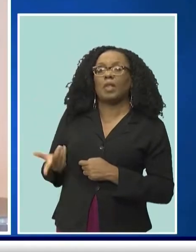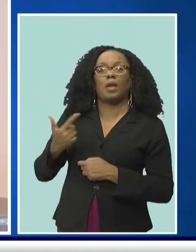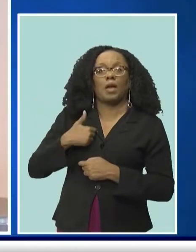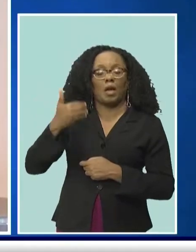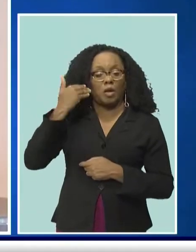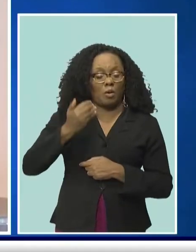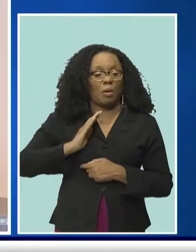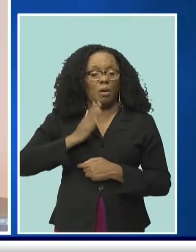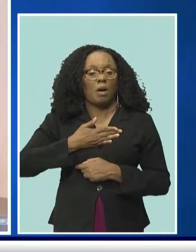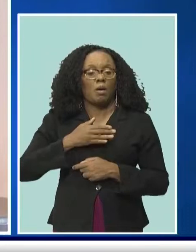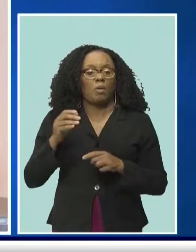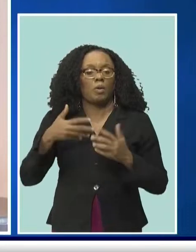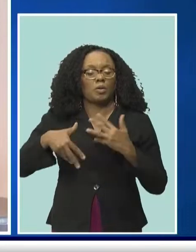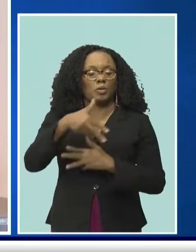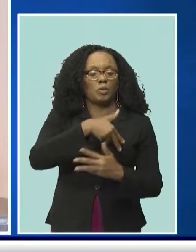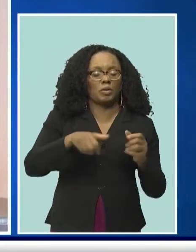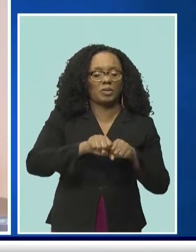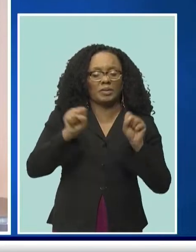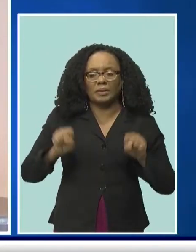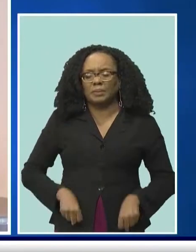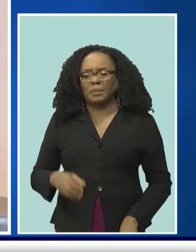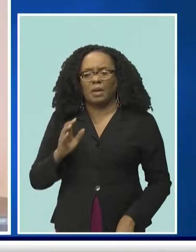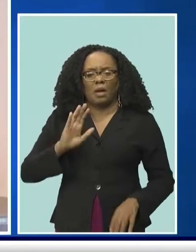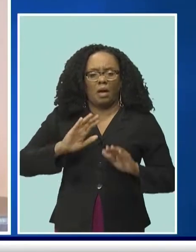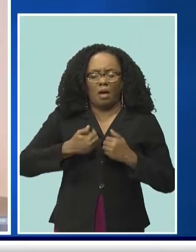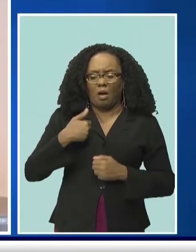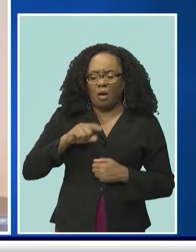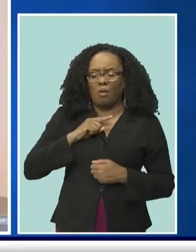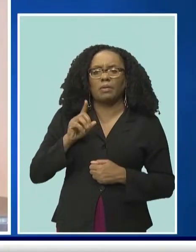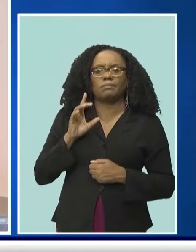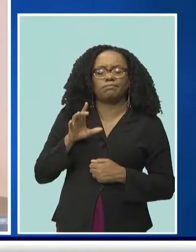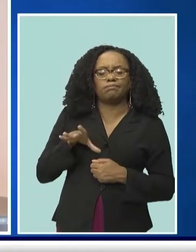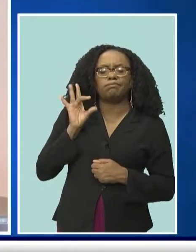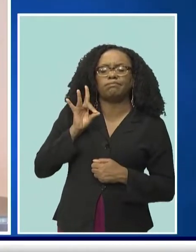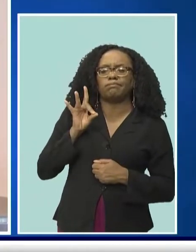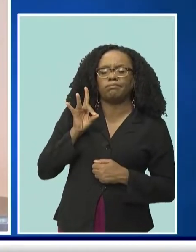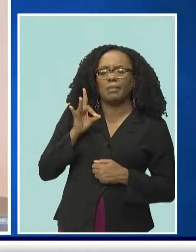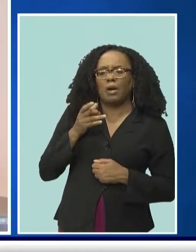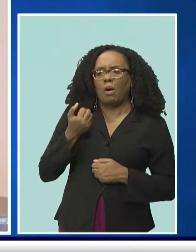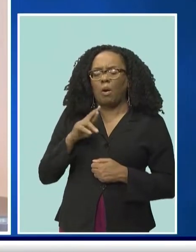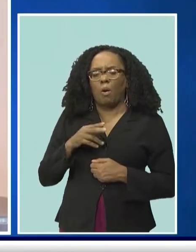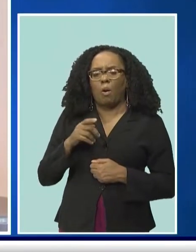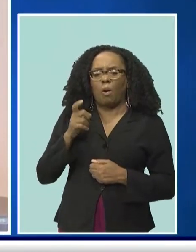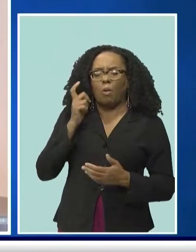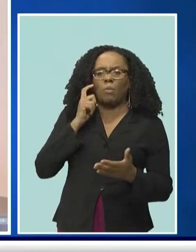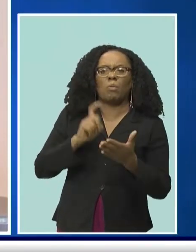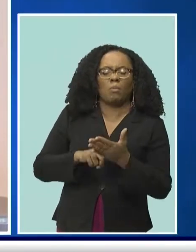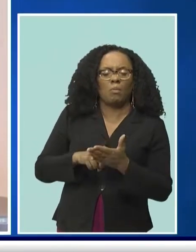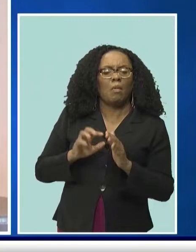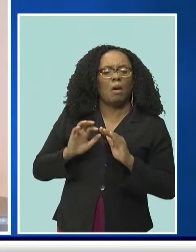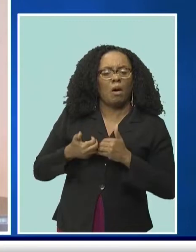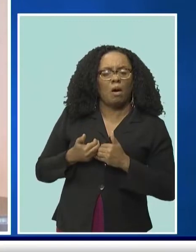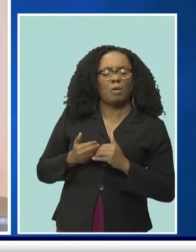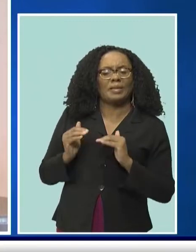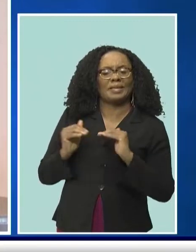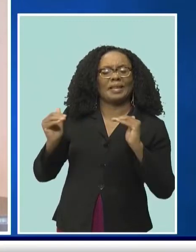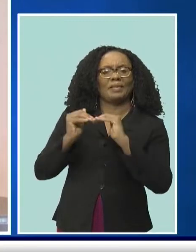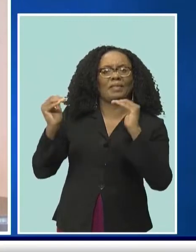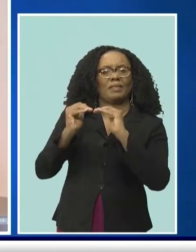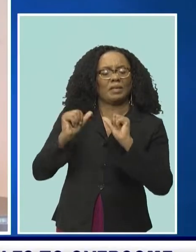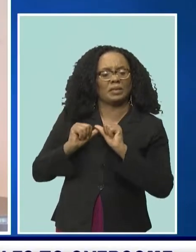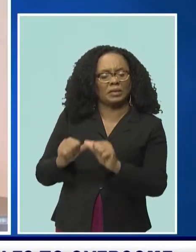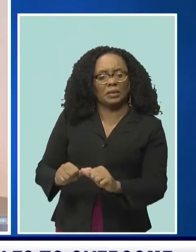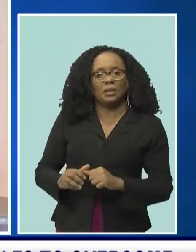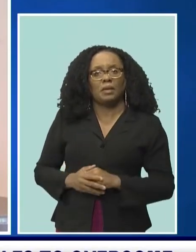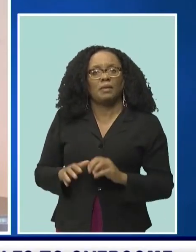social systems and how these manifestations at both the societal and interpersonal levels persist. When men, for